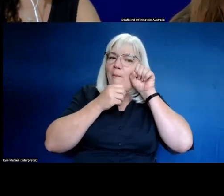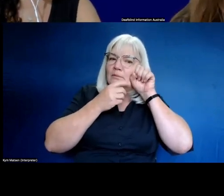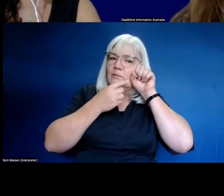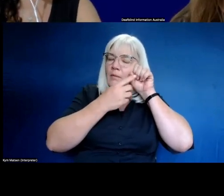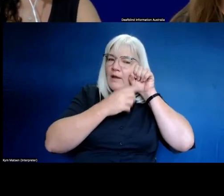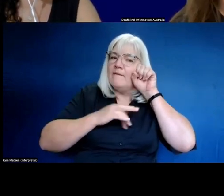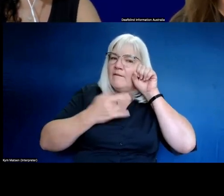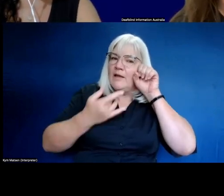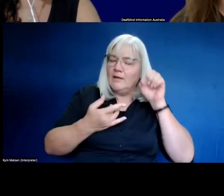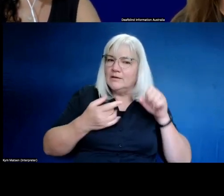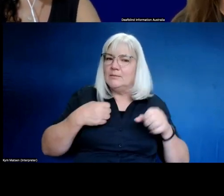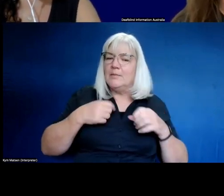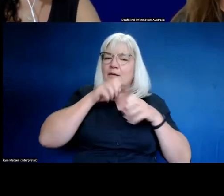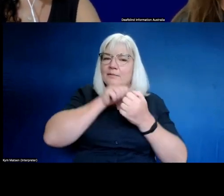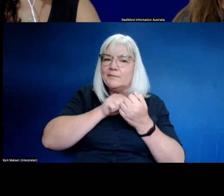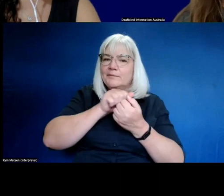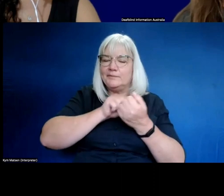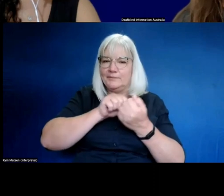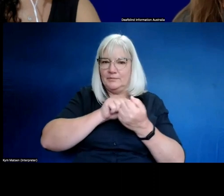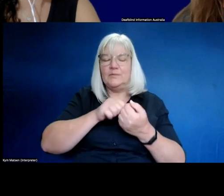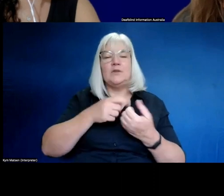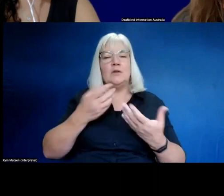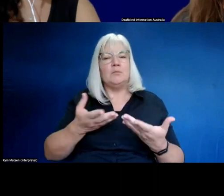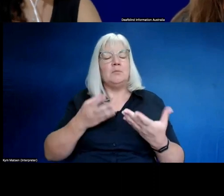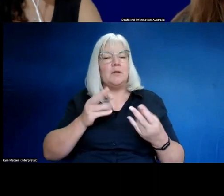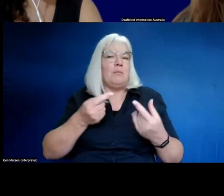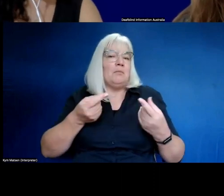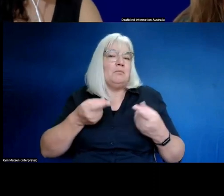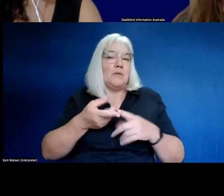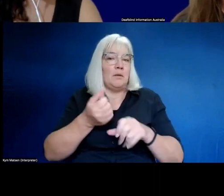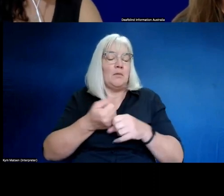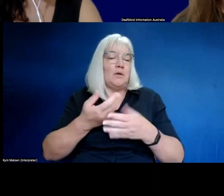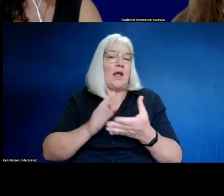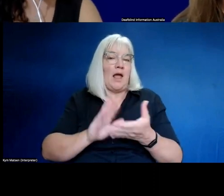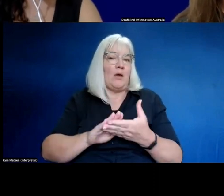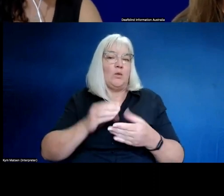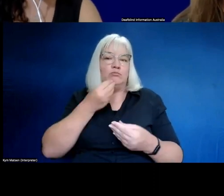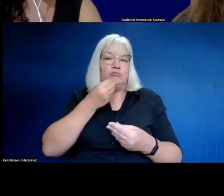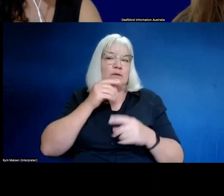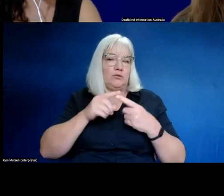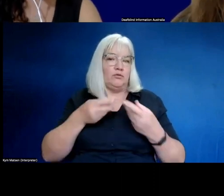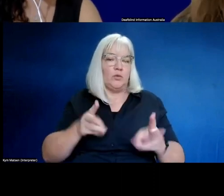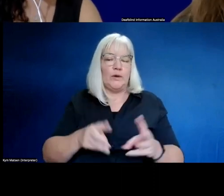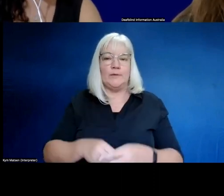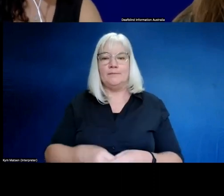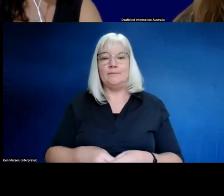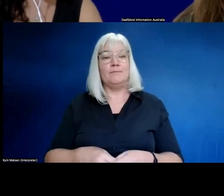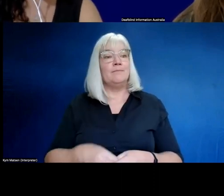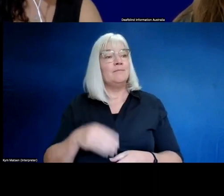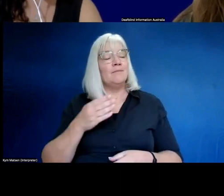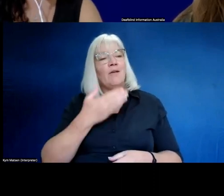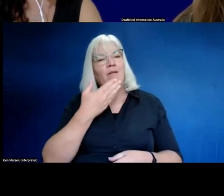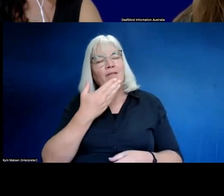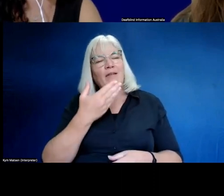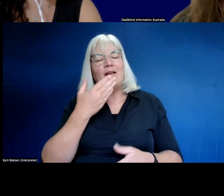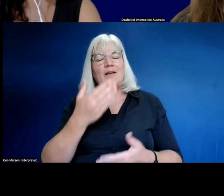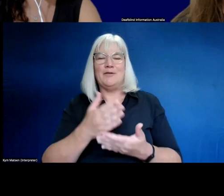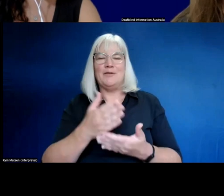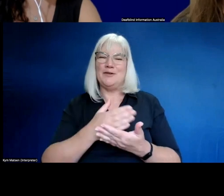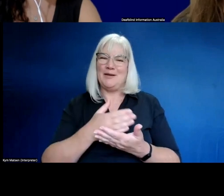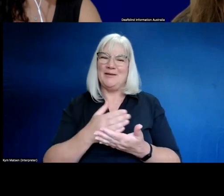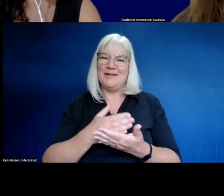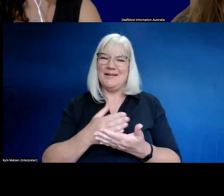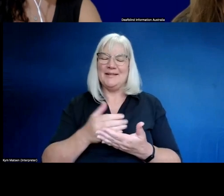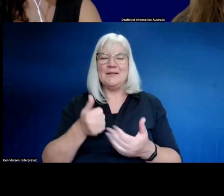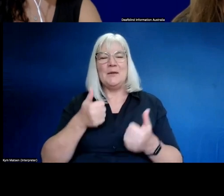demonstrate eating differently. Lovely. Thank you very much for sharing that. And it's beautiful to have these insights